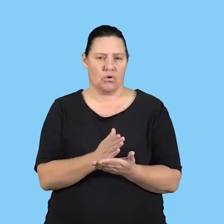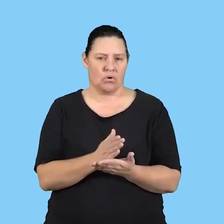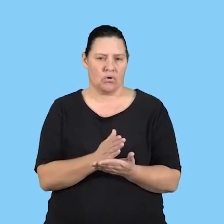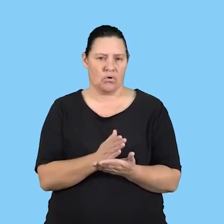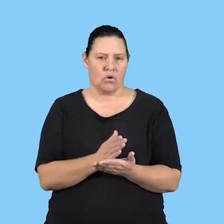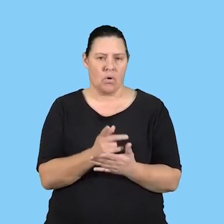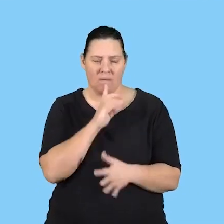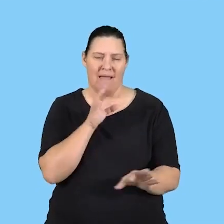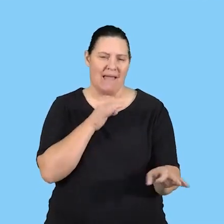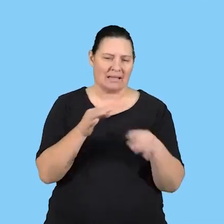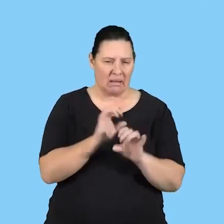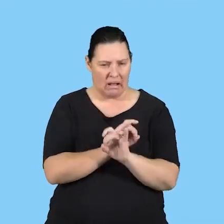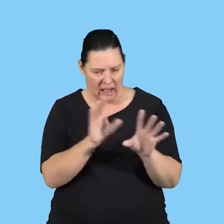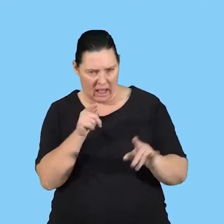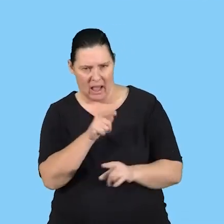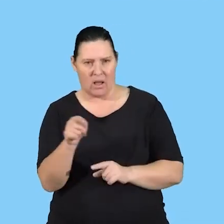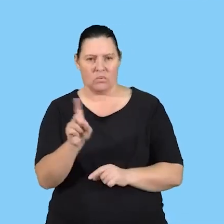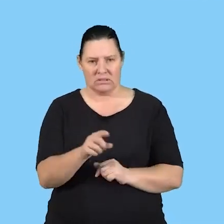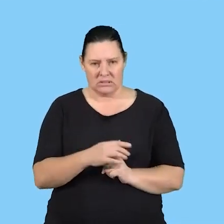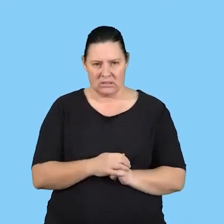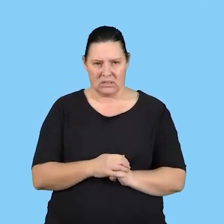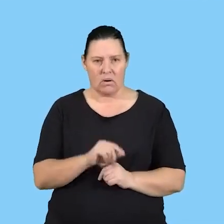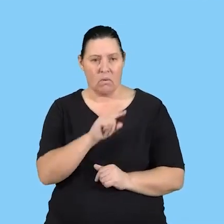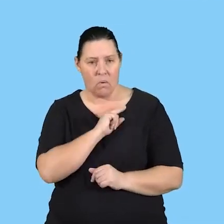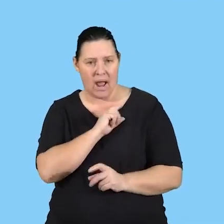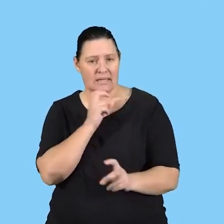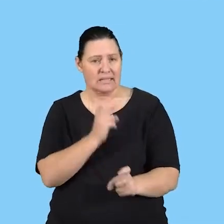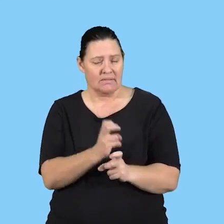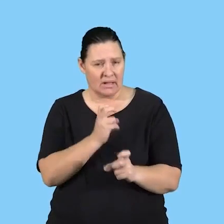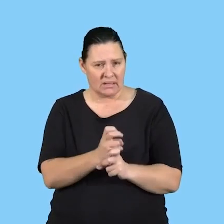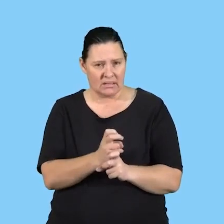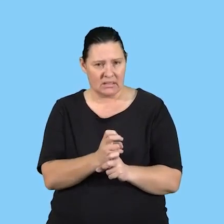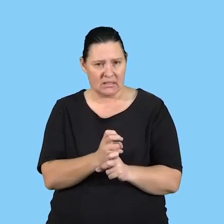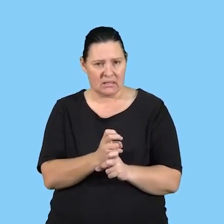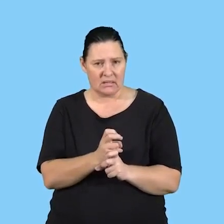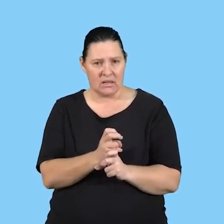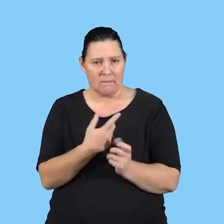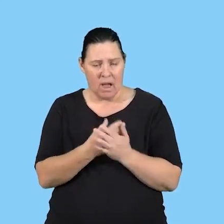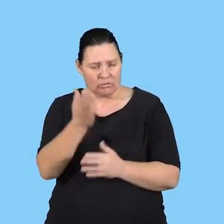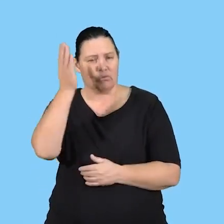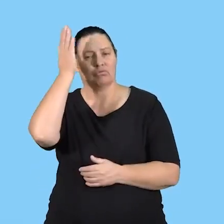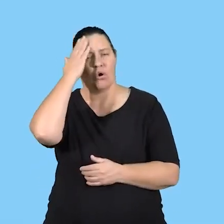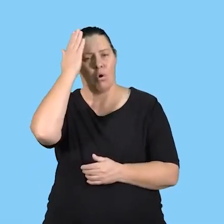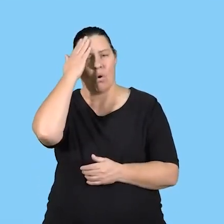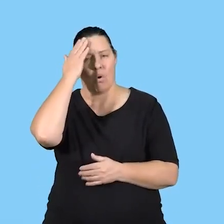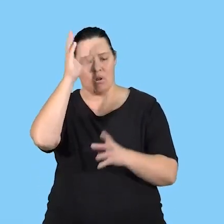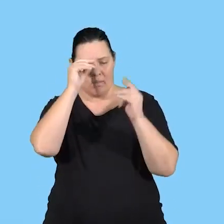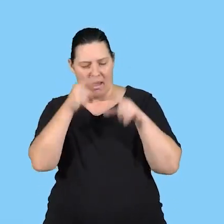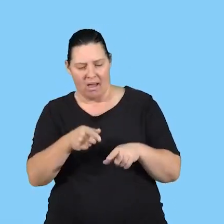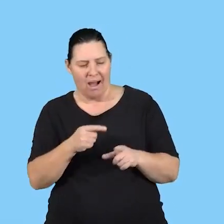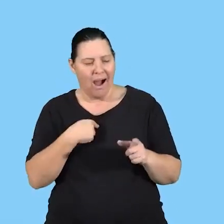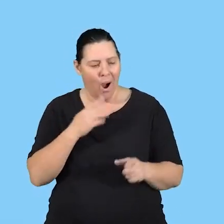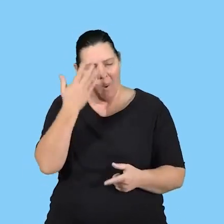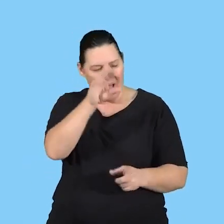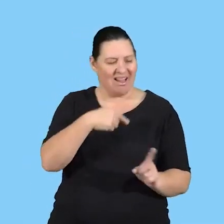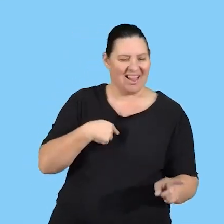we explain clearly to them, because one of the difficulties is the very familiarity of learners to the